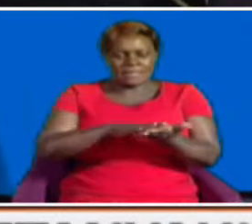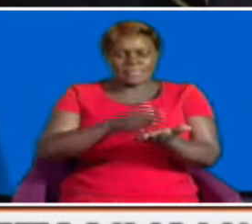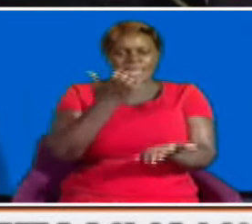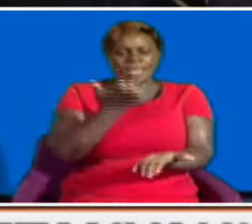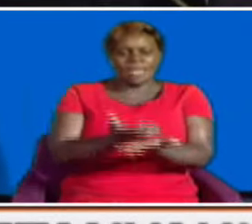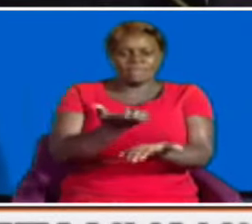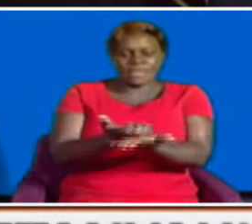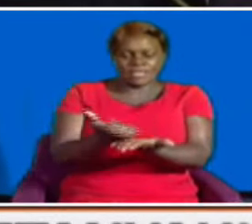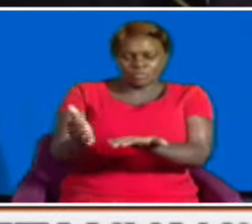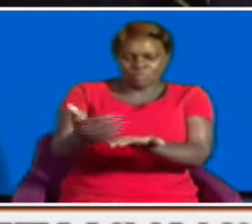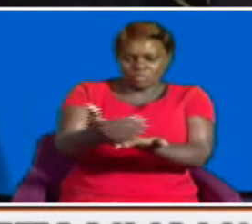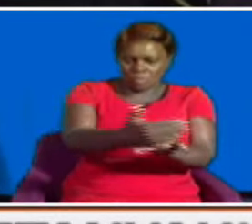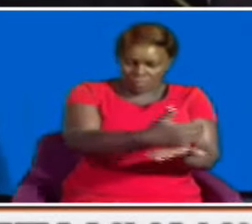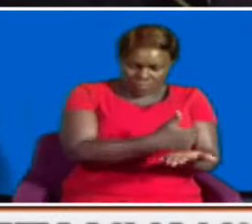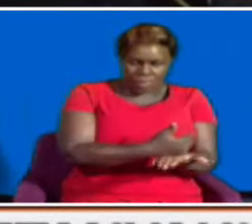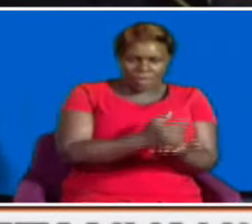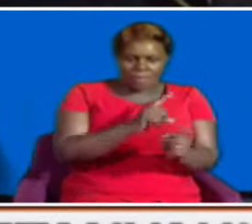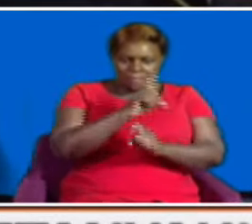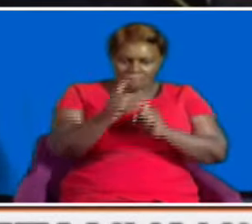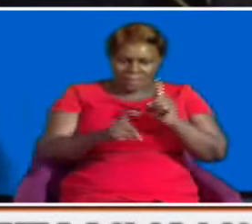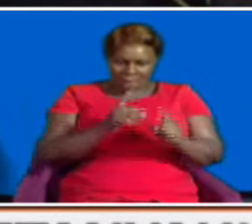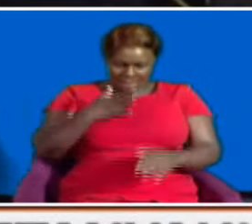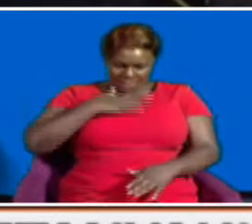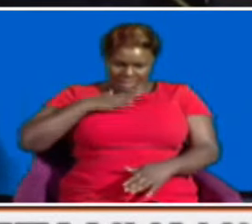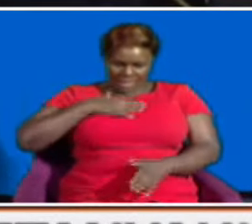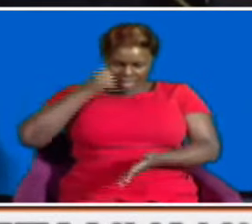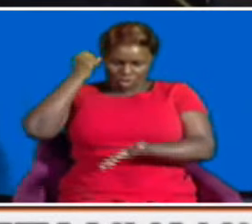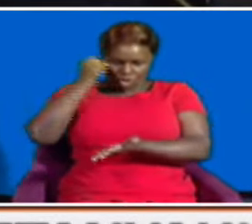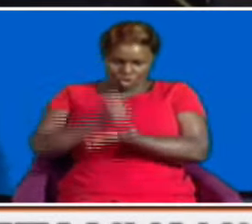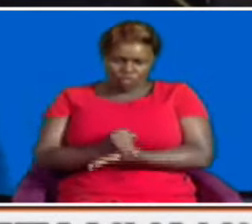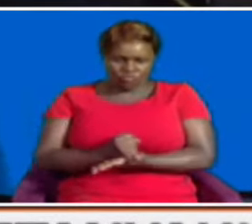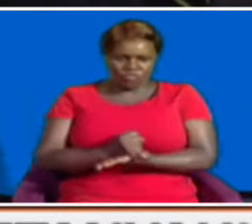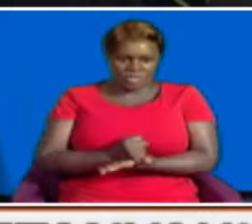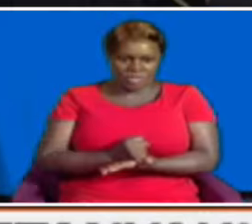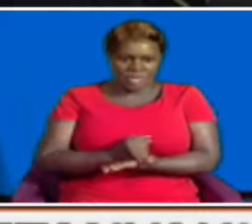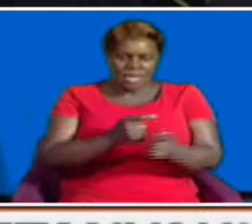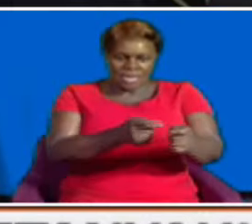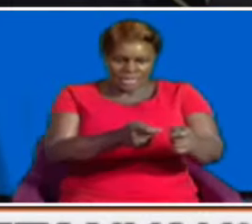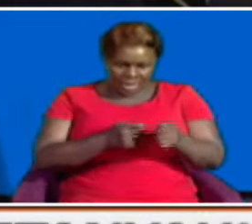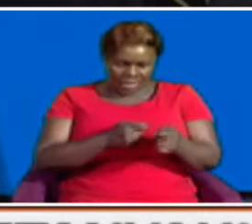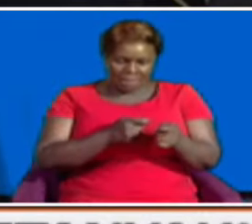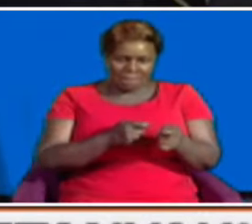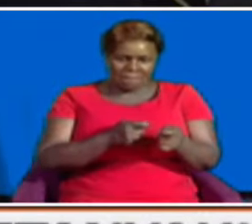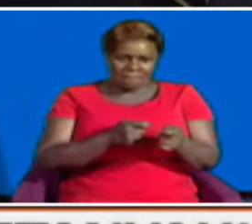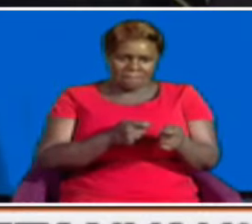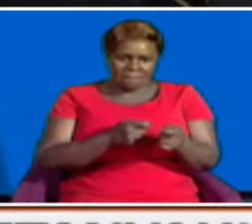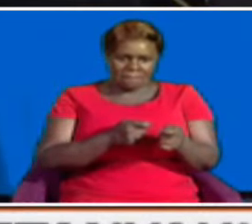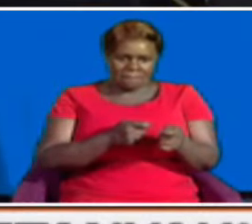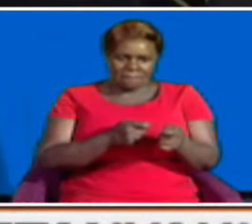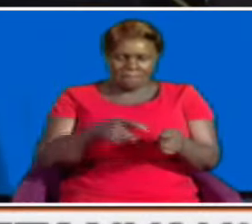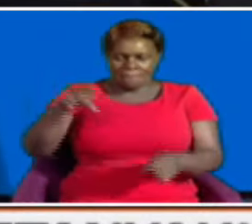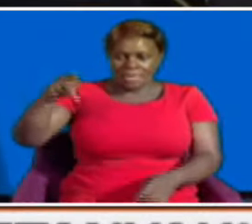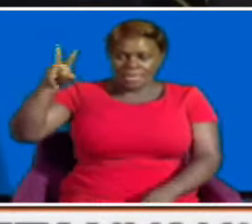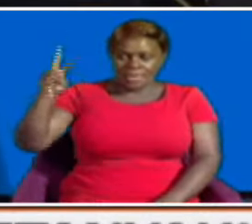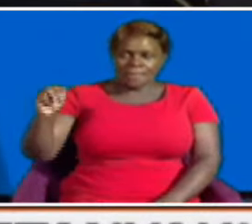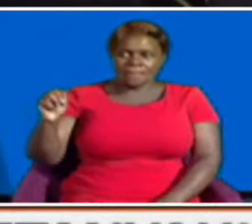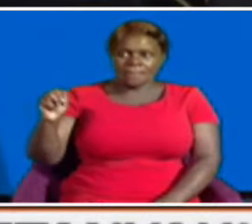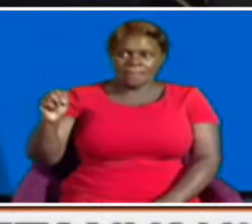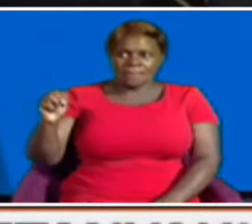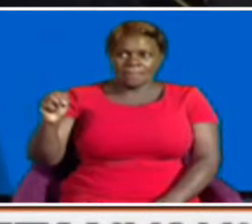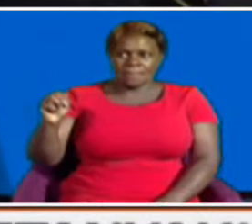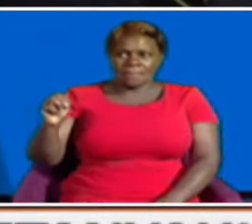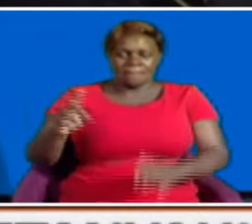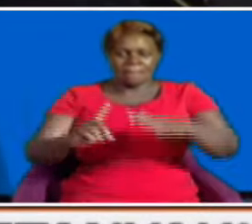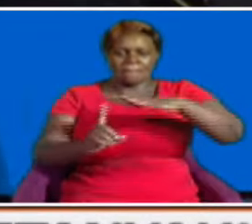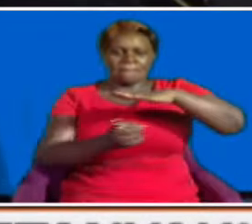evidence collected and examined by my office, that Israeli Prime Minister Benjamin Netanyahu